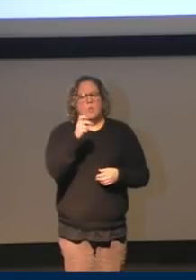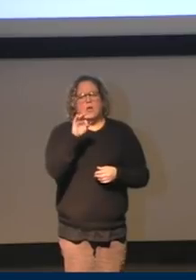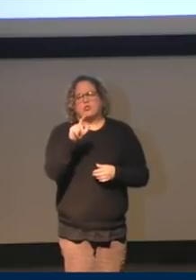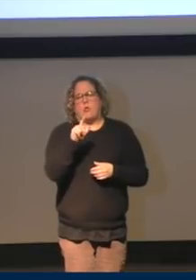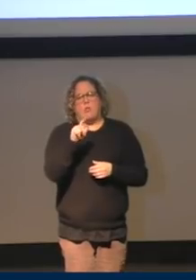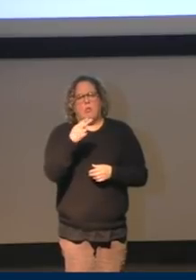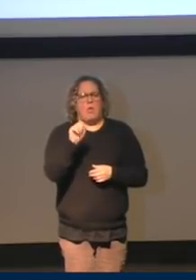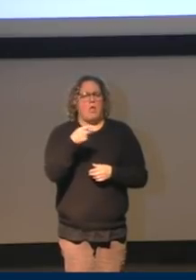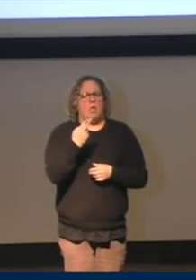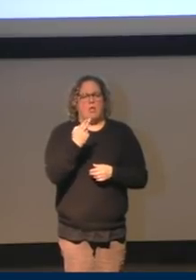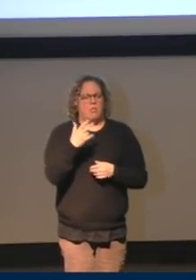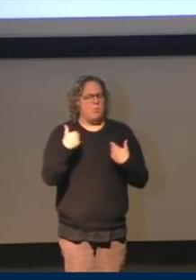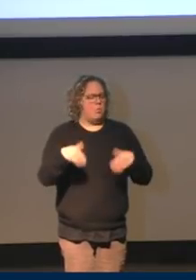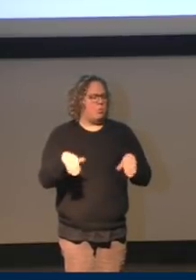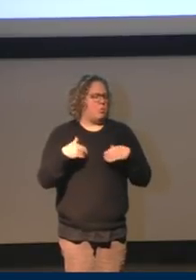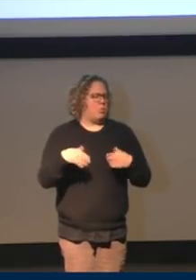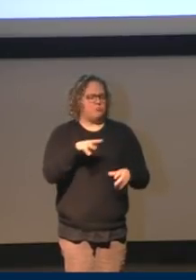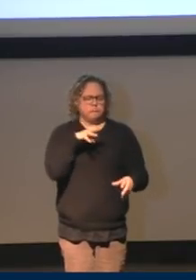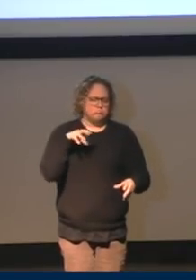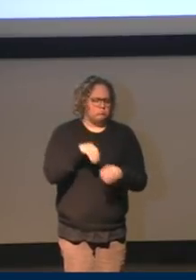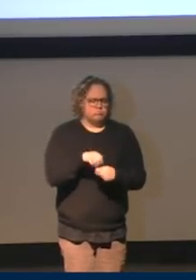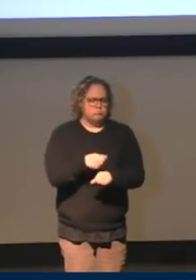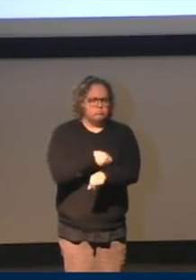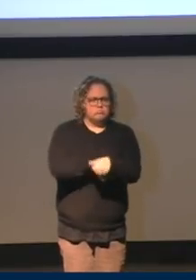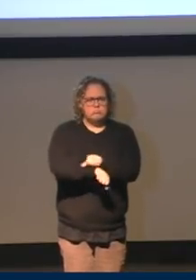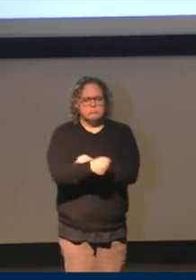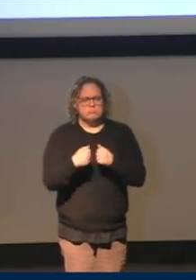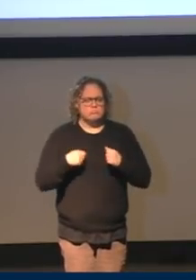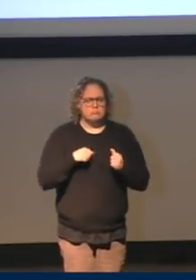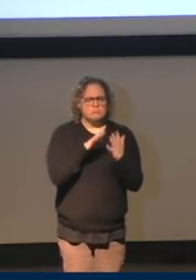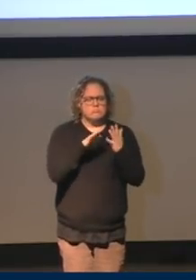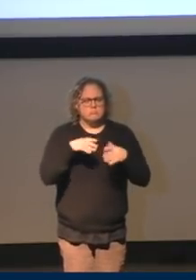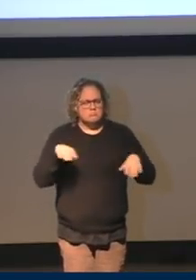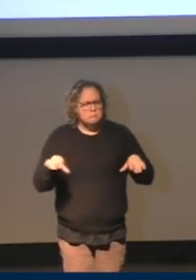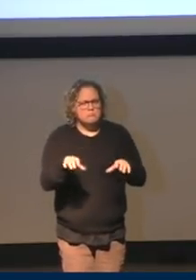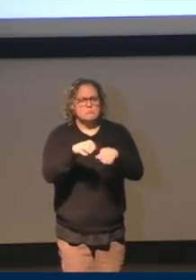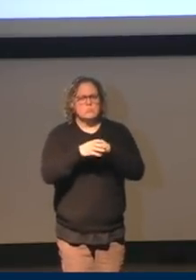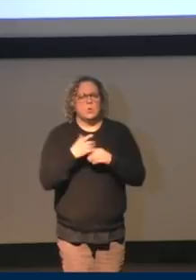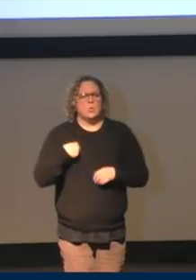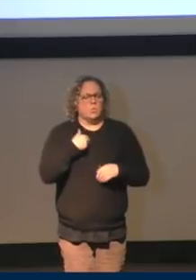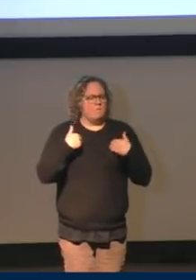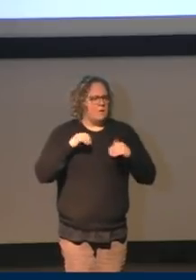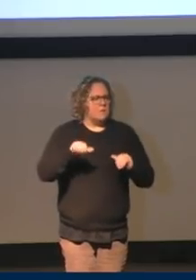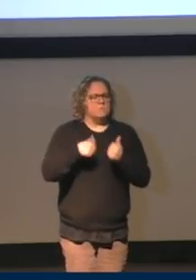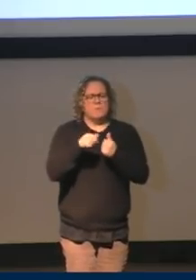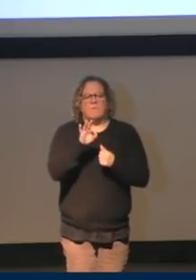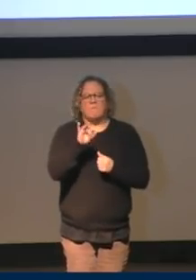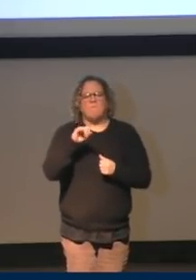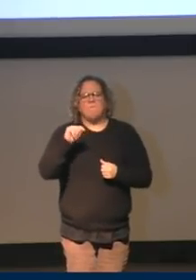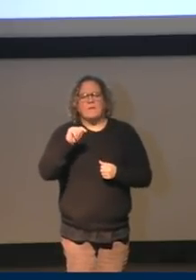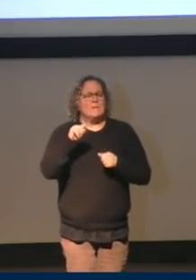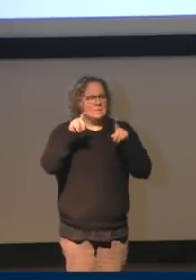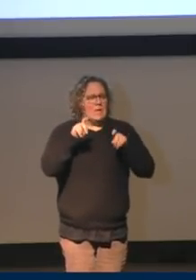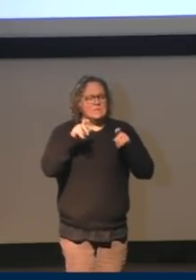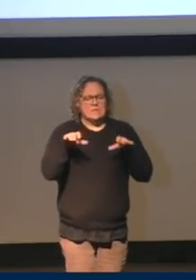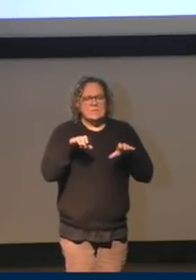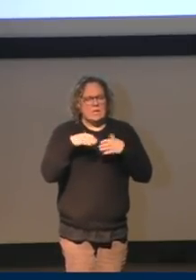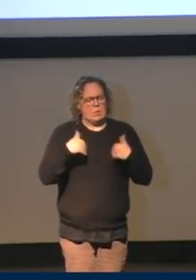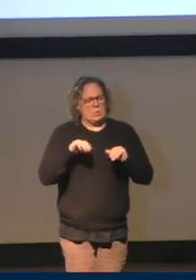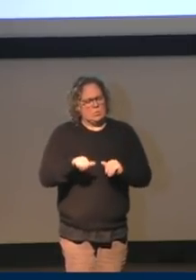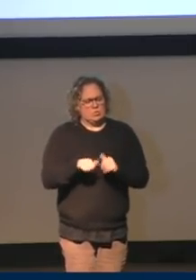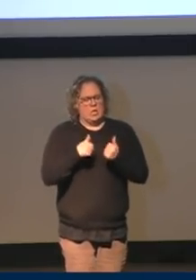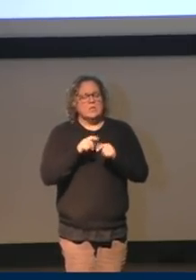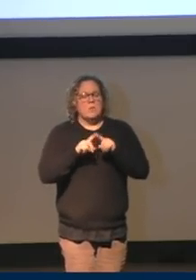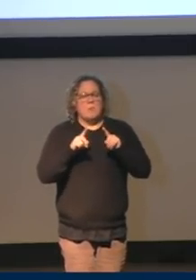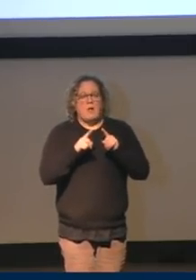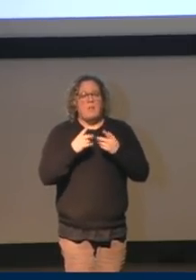one. We have had challenges in the past to get fit testing done, and just since the end of March, they fitted